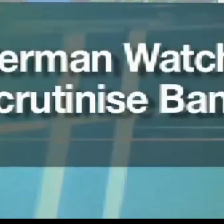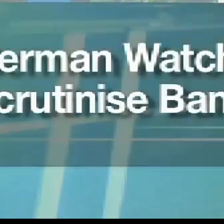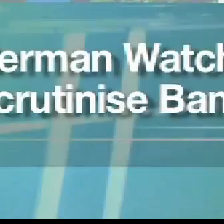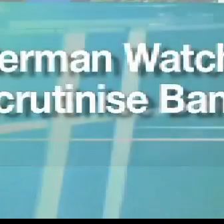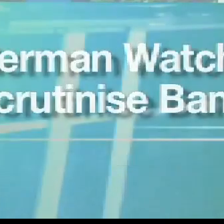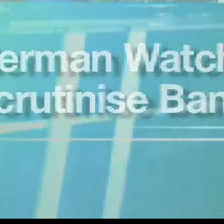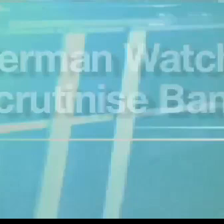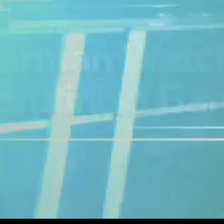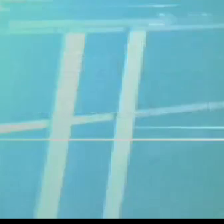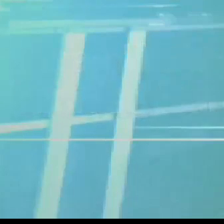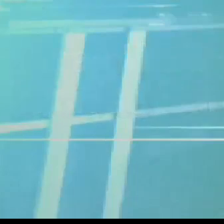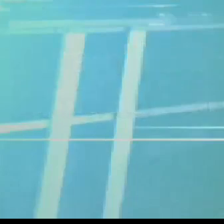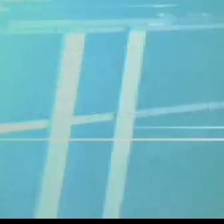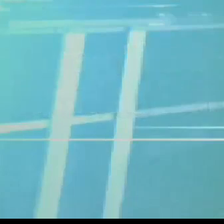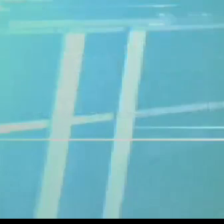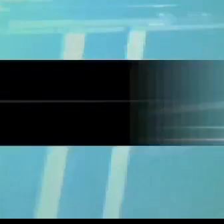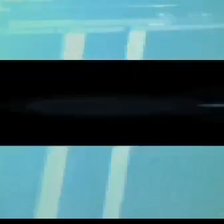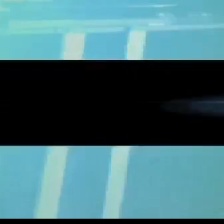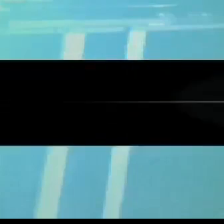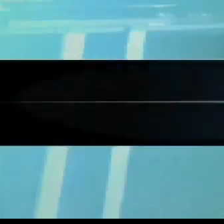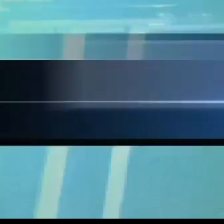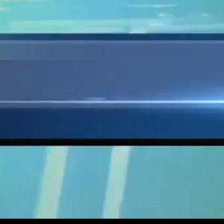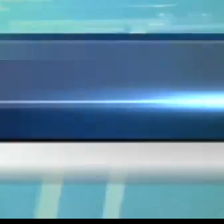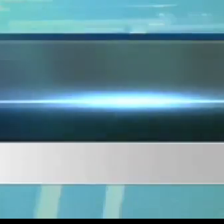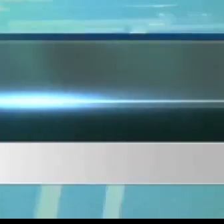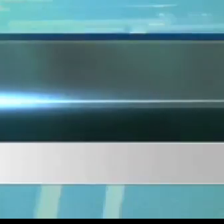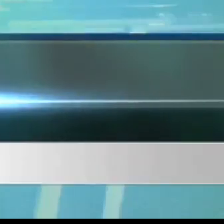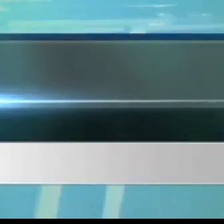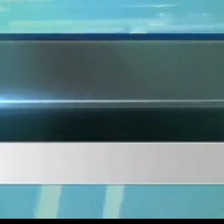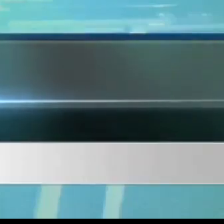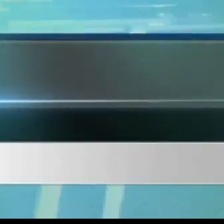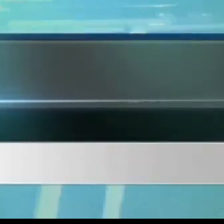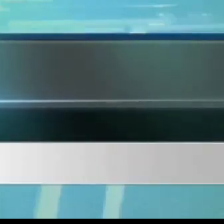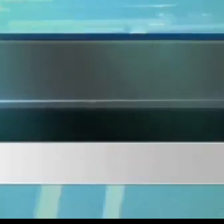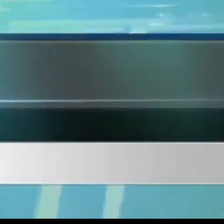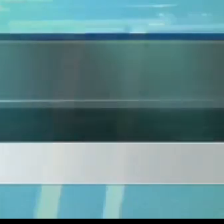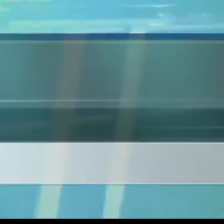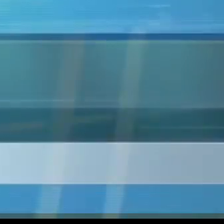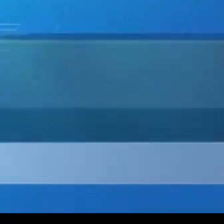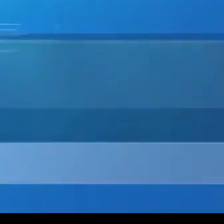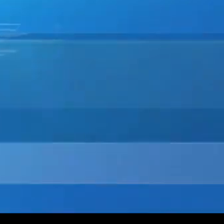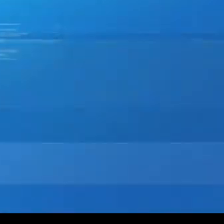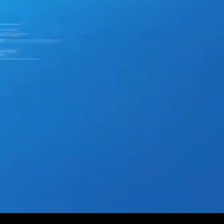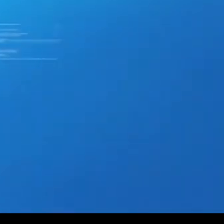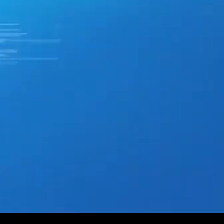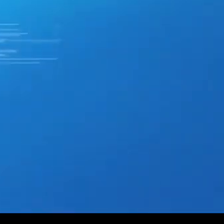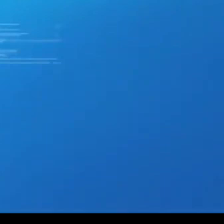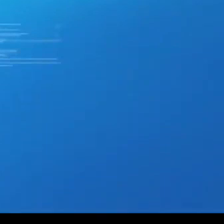offshore listings. That was your Royal Fidelity Business News. I'm Jiminita Swain.